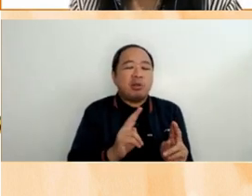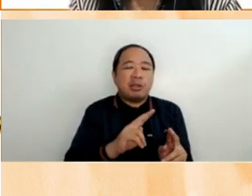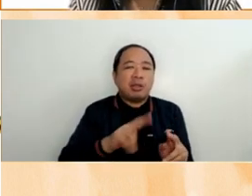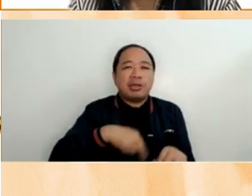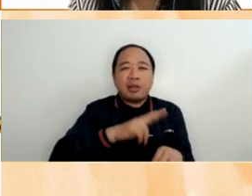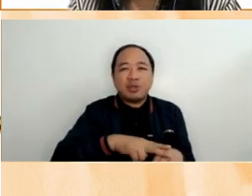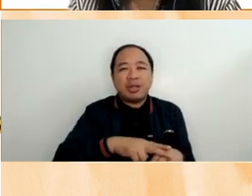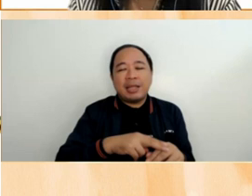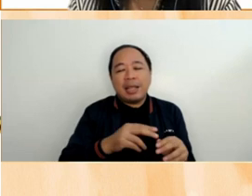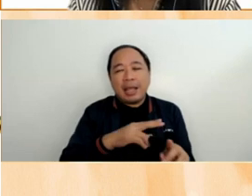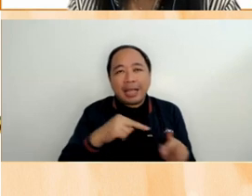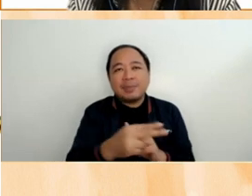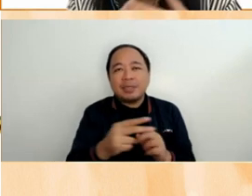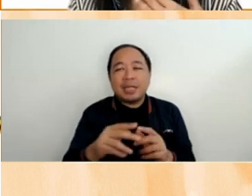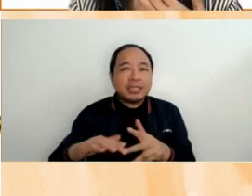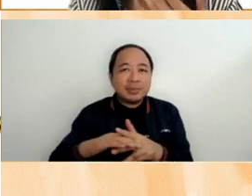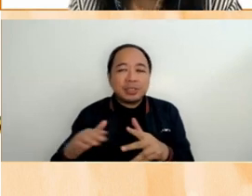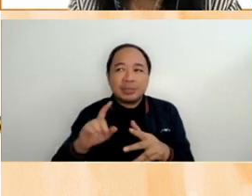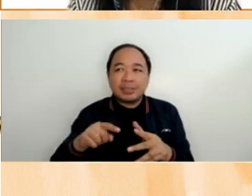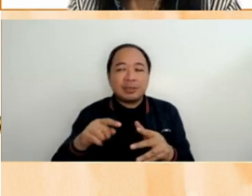is a systematic